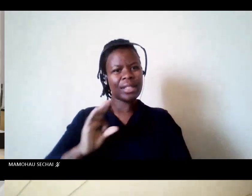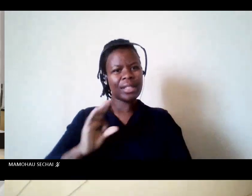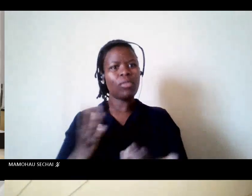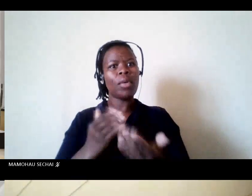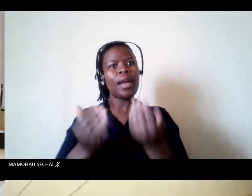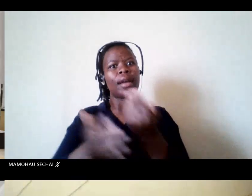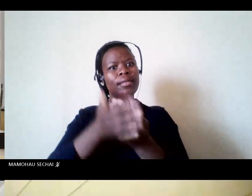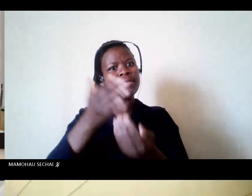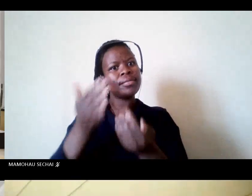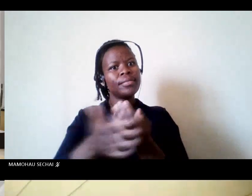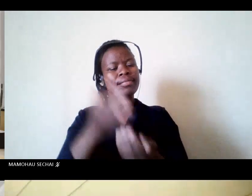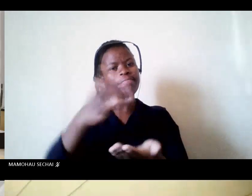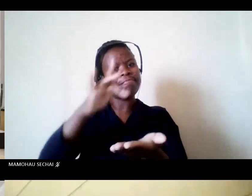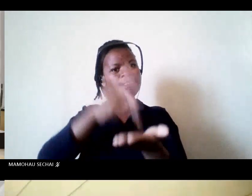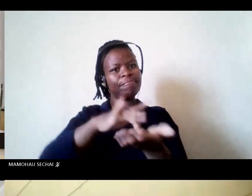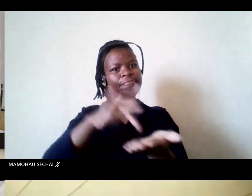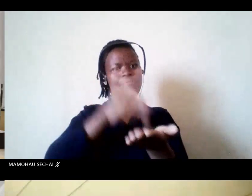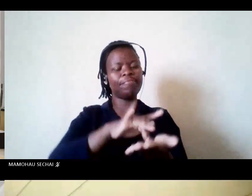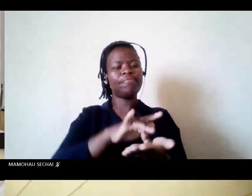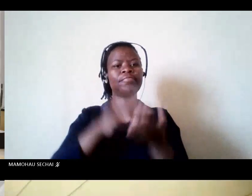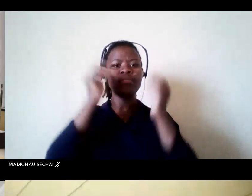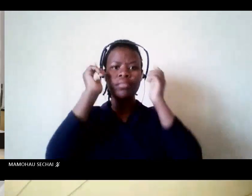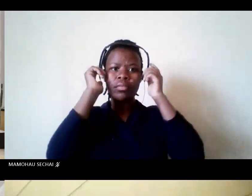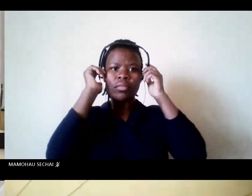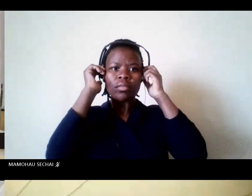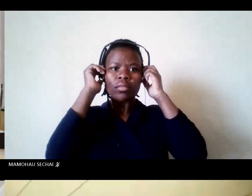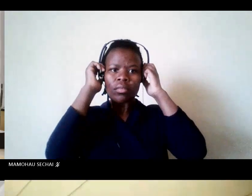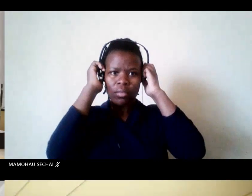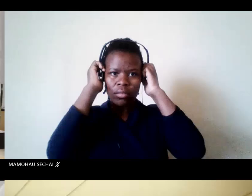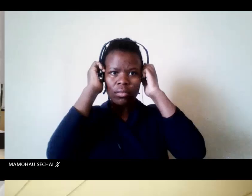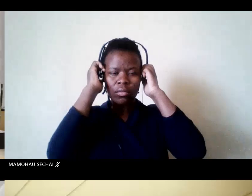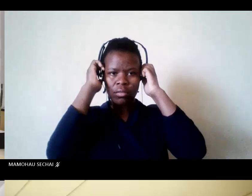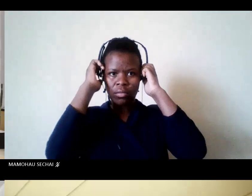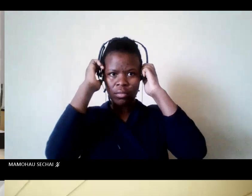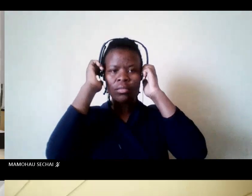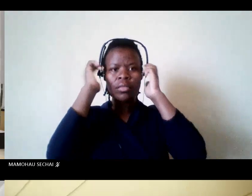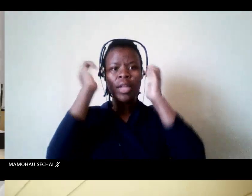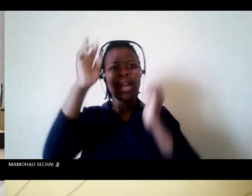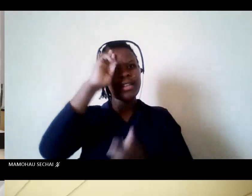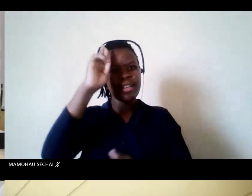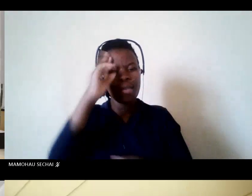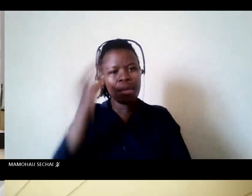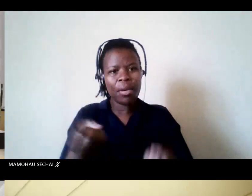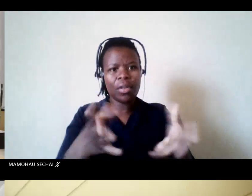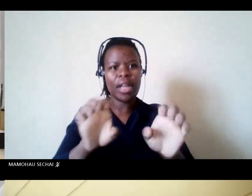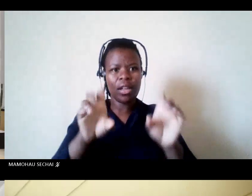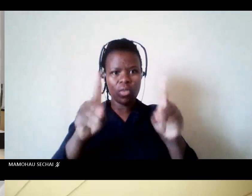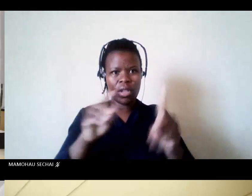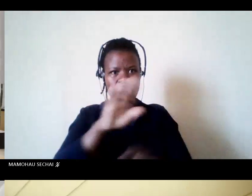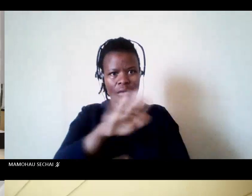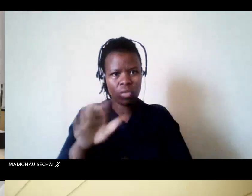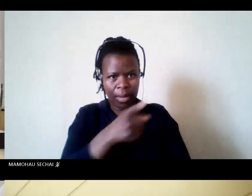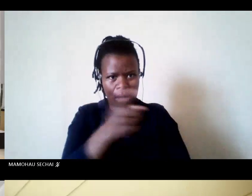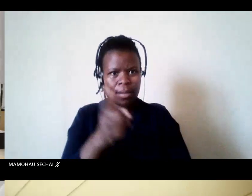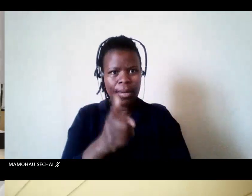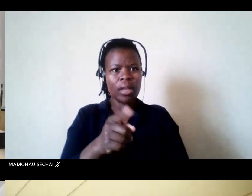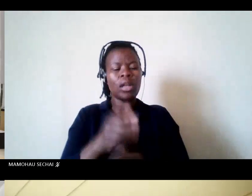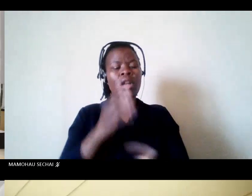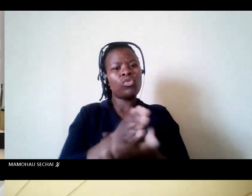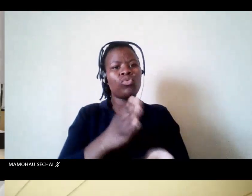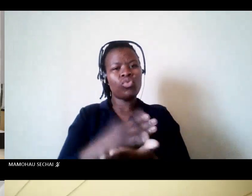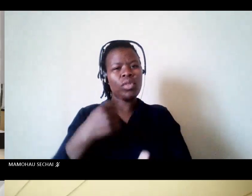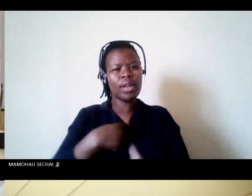an inclusive education system. Remember, they are providing the education to the child. So for me, it made sense to have both of them in the